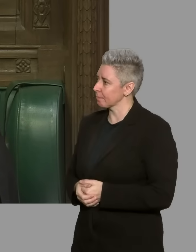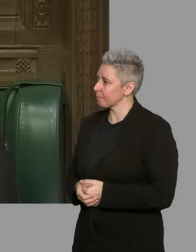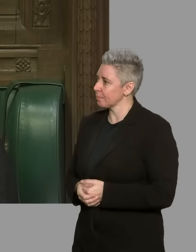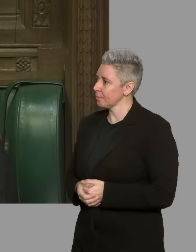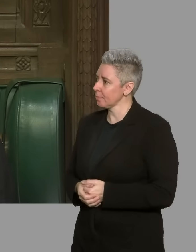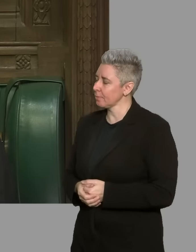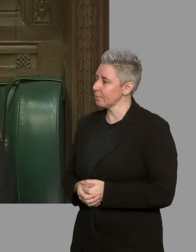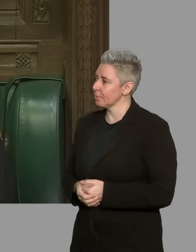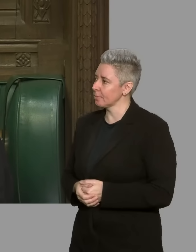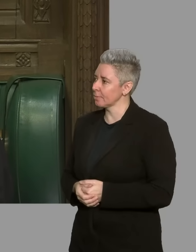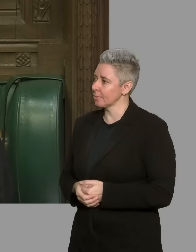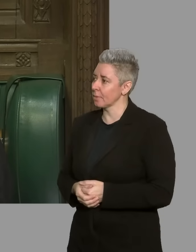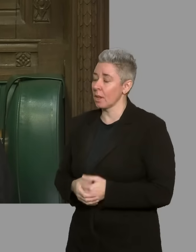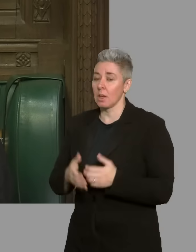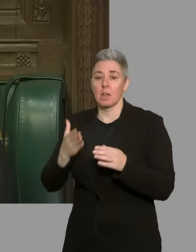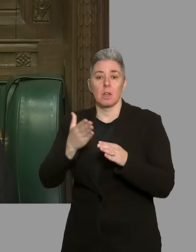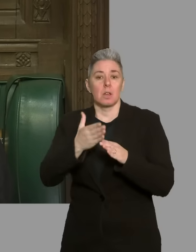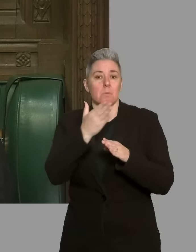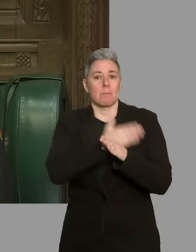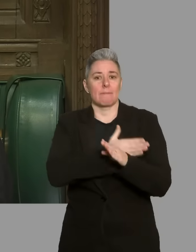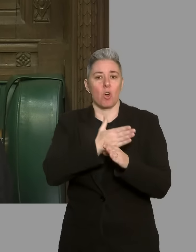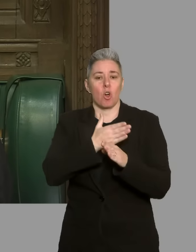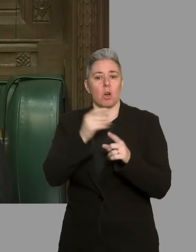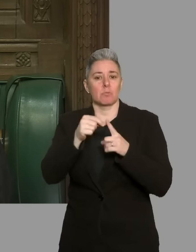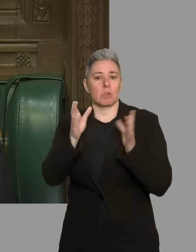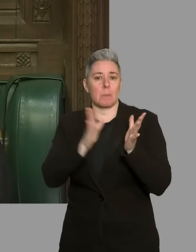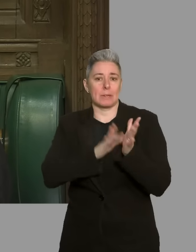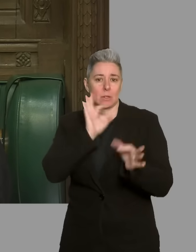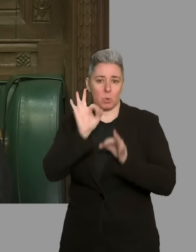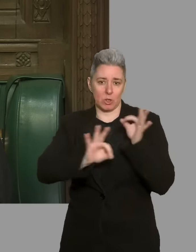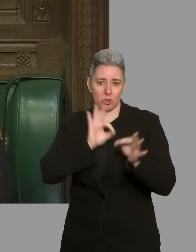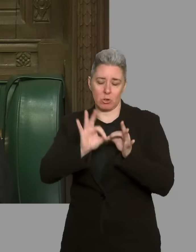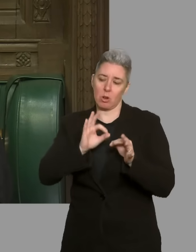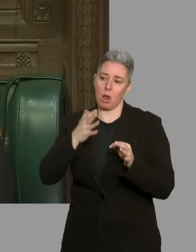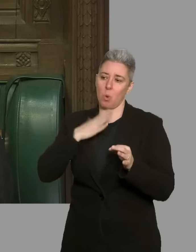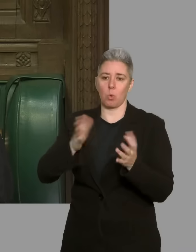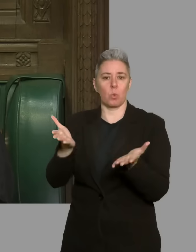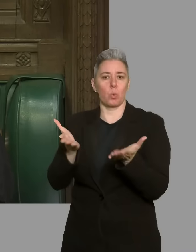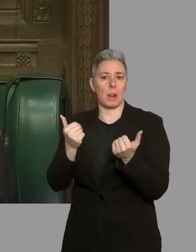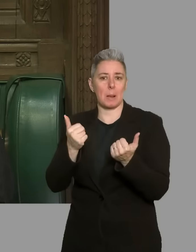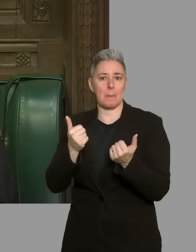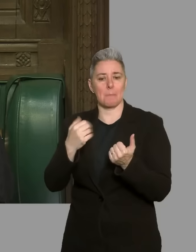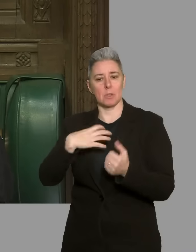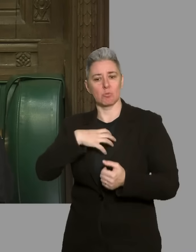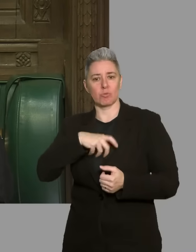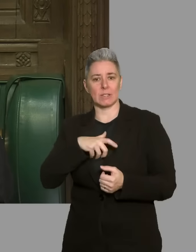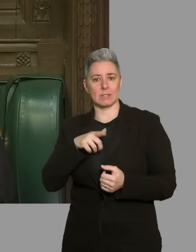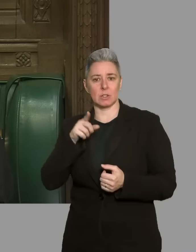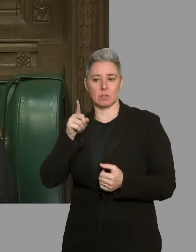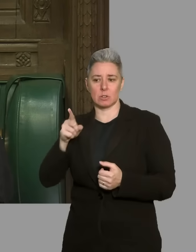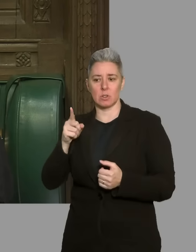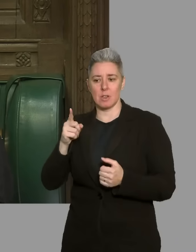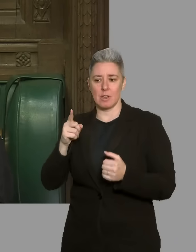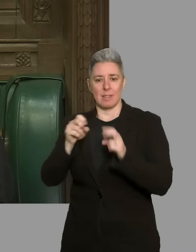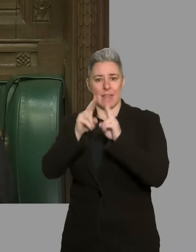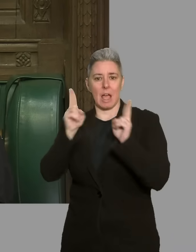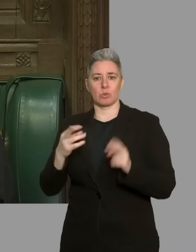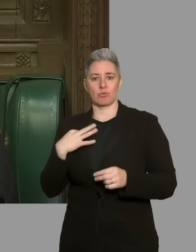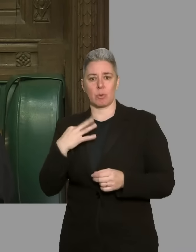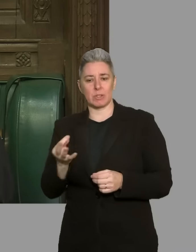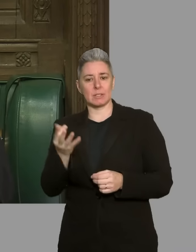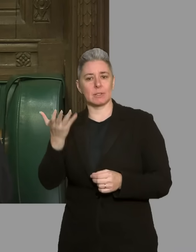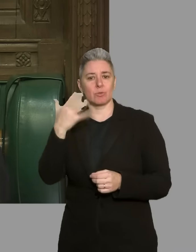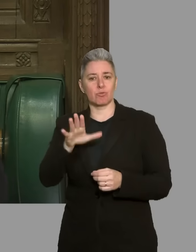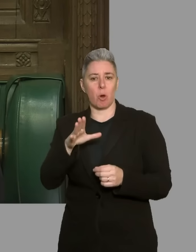Questions. May I extend a warm welcome to the President of the House of Representatives of the Netherlands and his delegation who are with us in the gallery